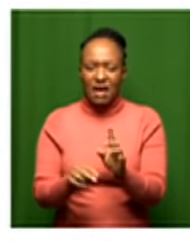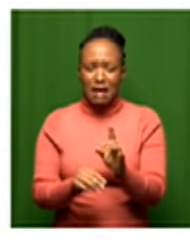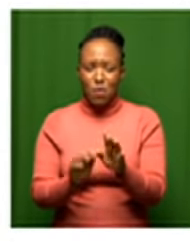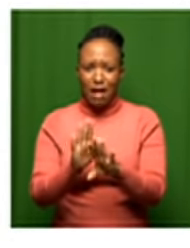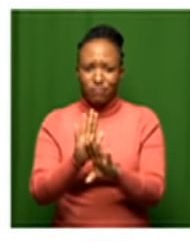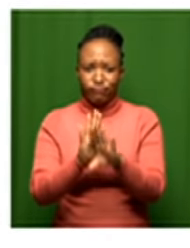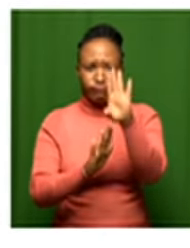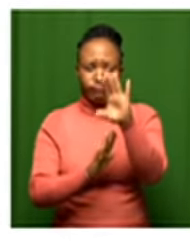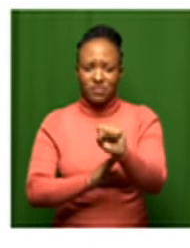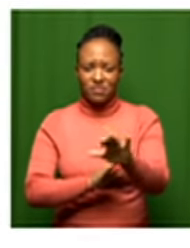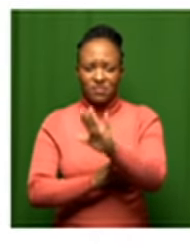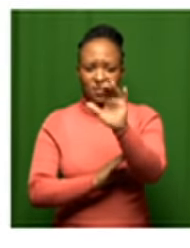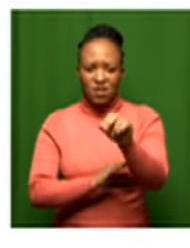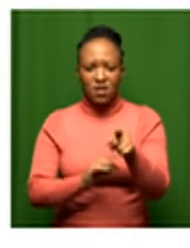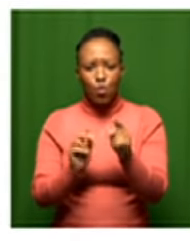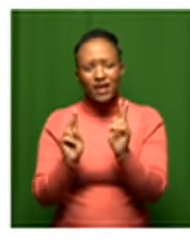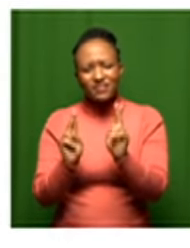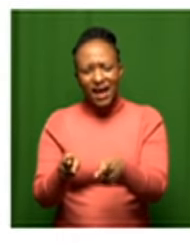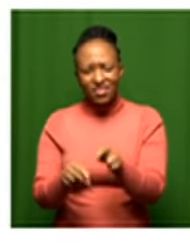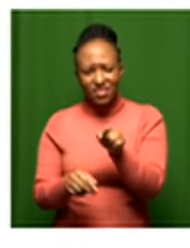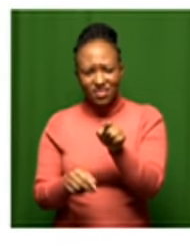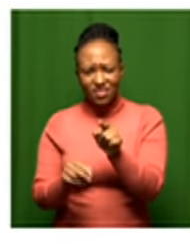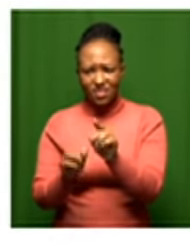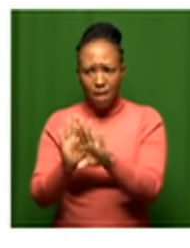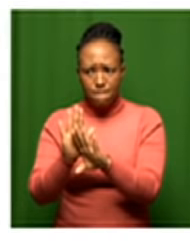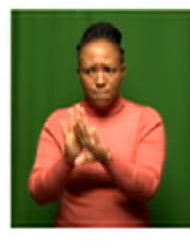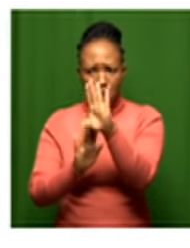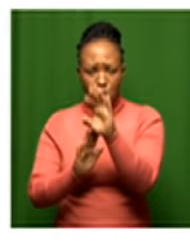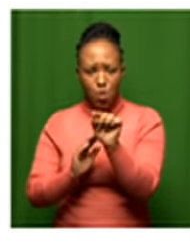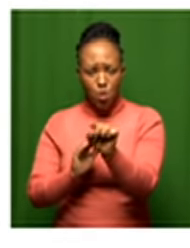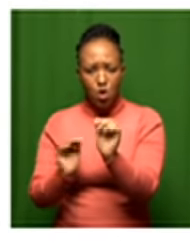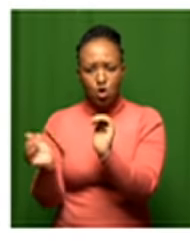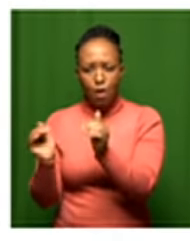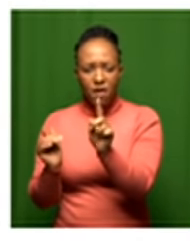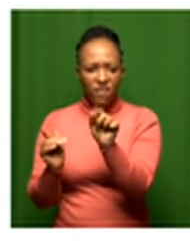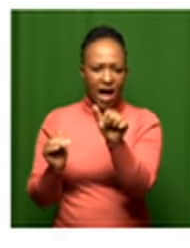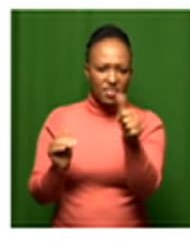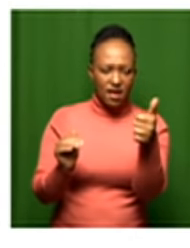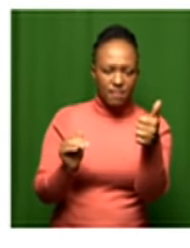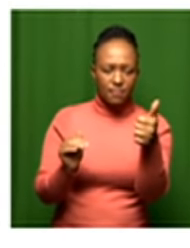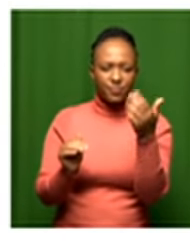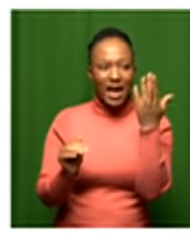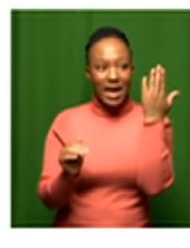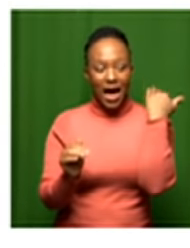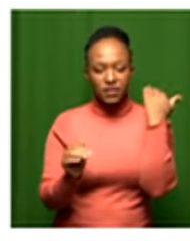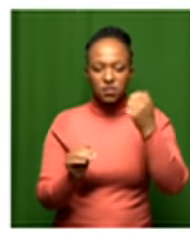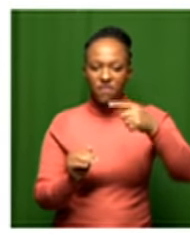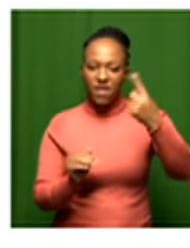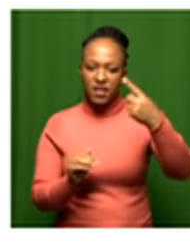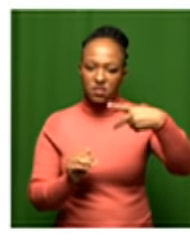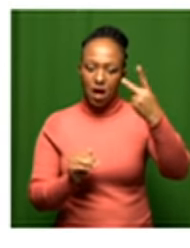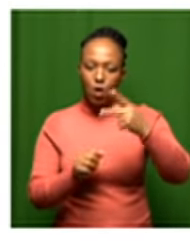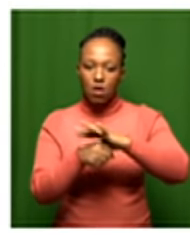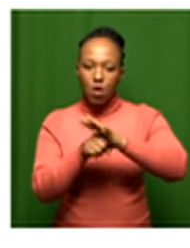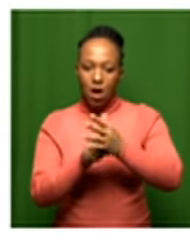South Africa. Perhaps you want to talk us through this one. How are we looking in comparison to the last waves that we've had moving